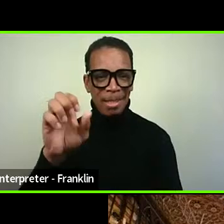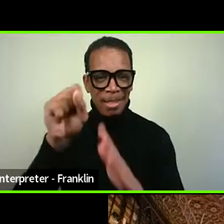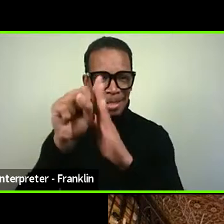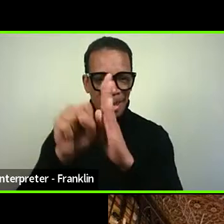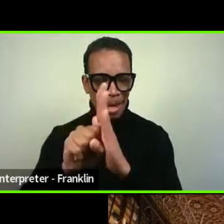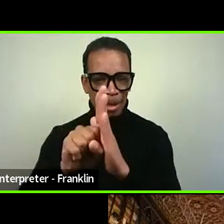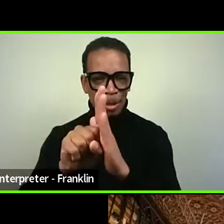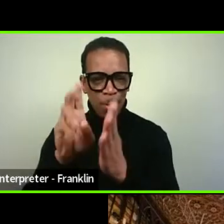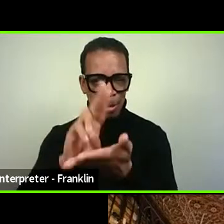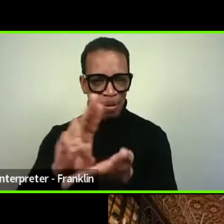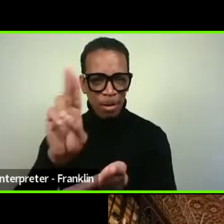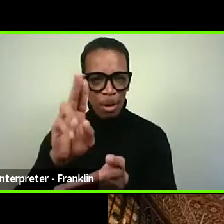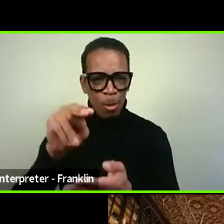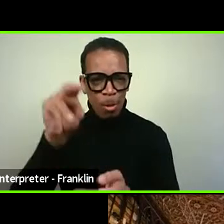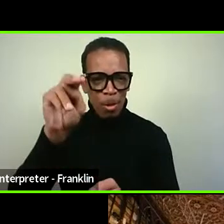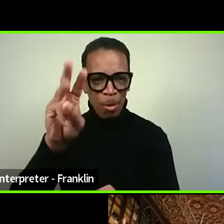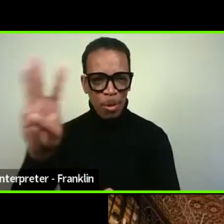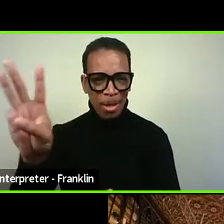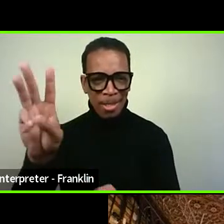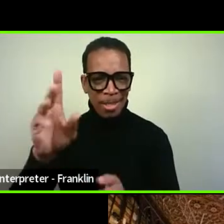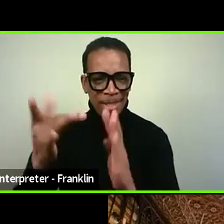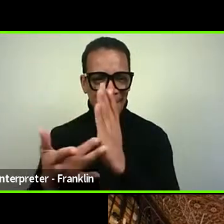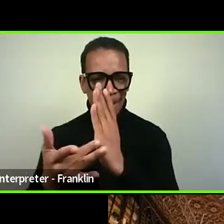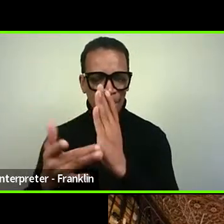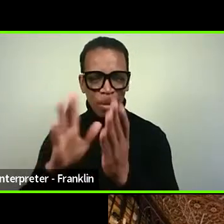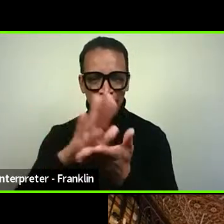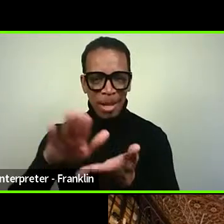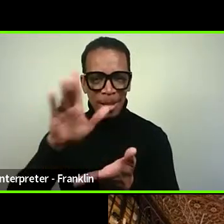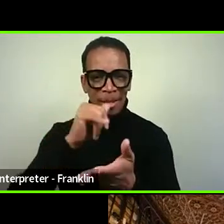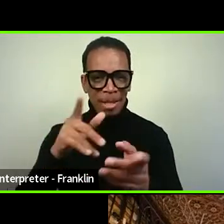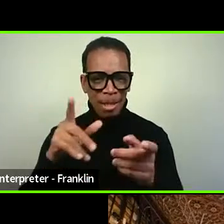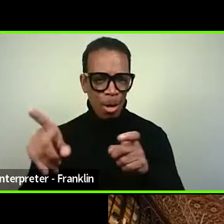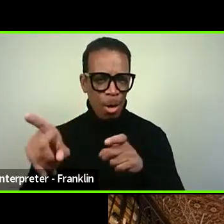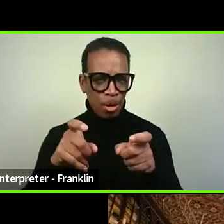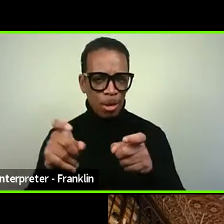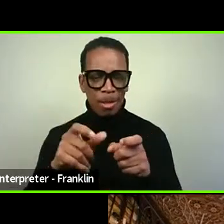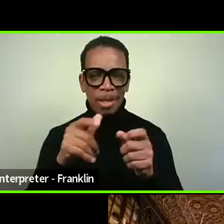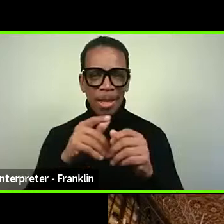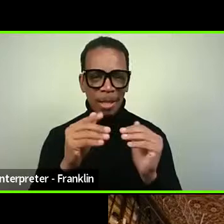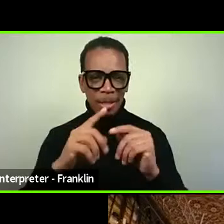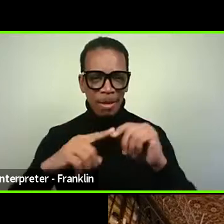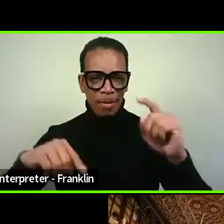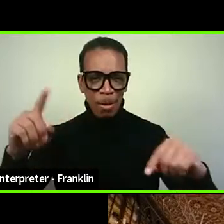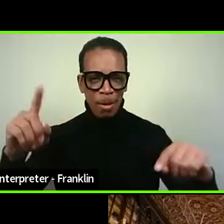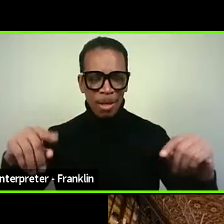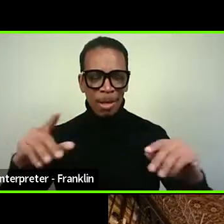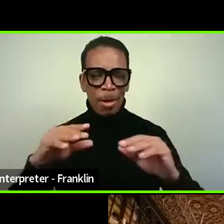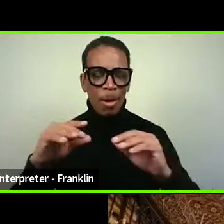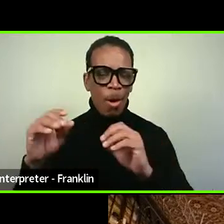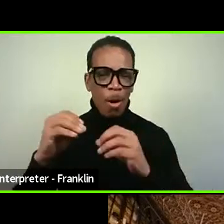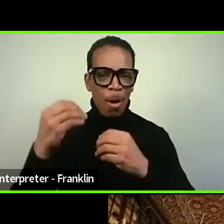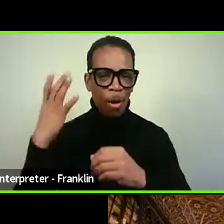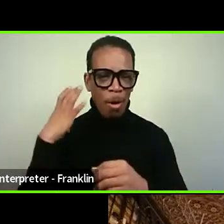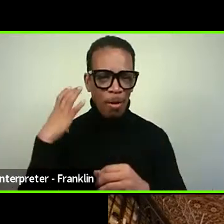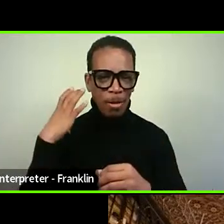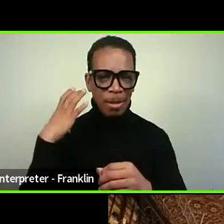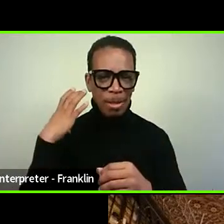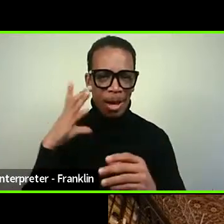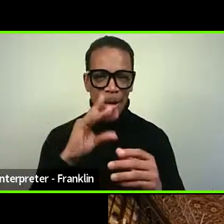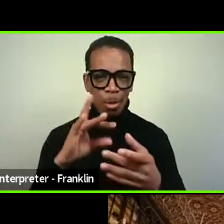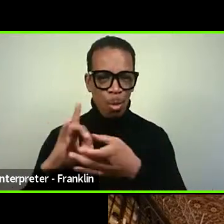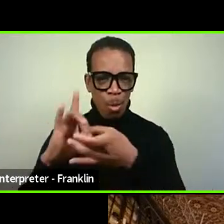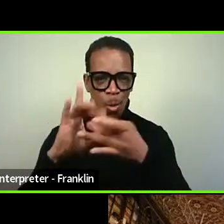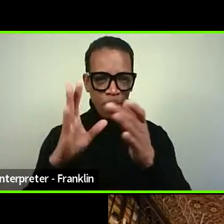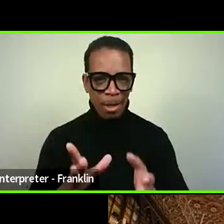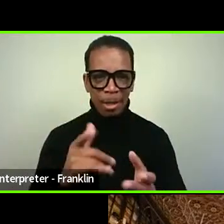Technical College. He is serving as the Campus Diversity Officer and the Title IX Coordinator. But he comes with